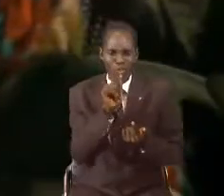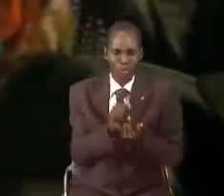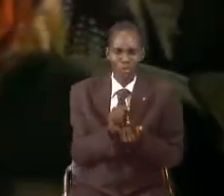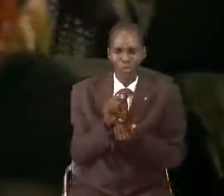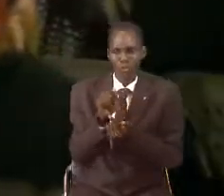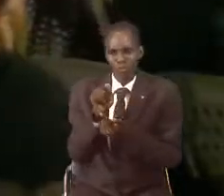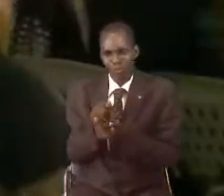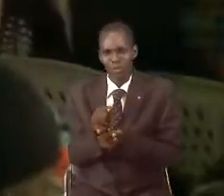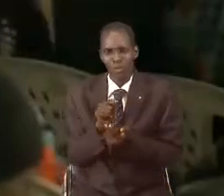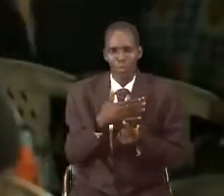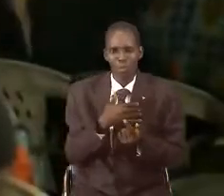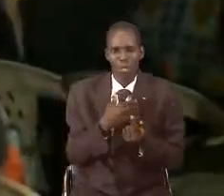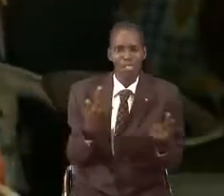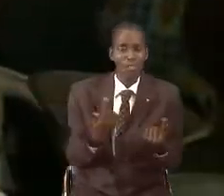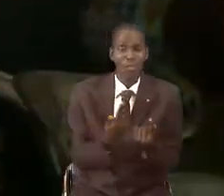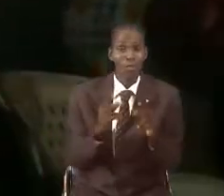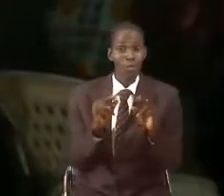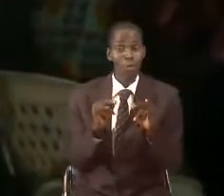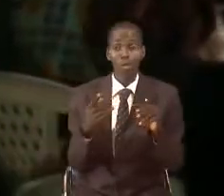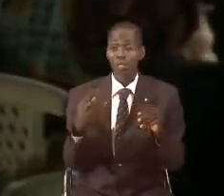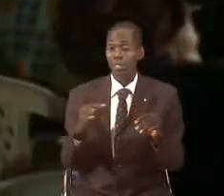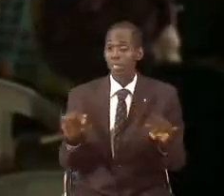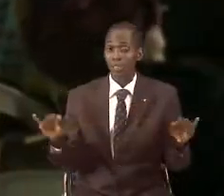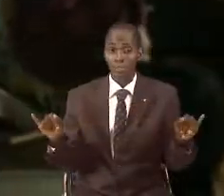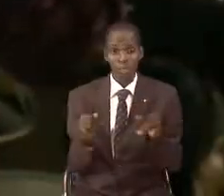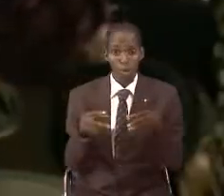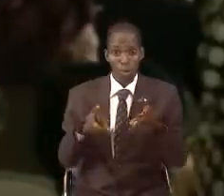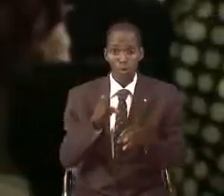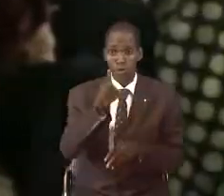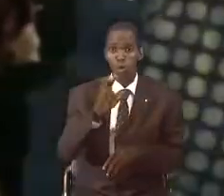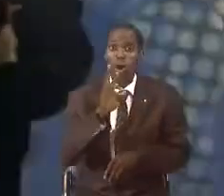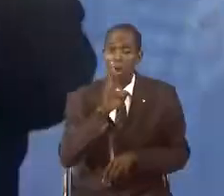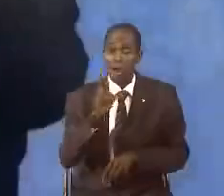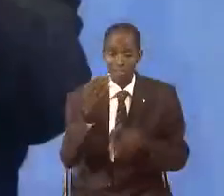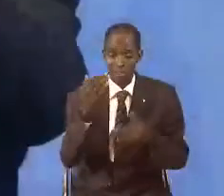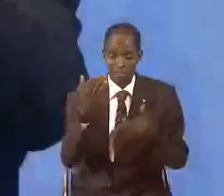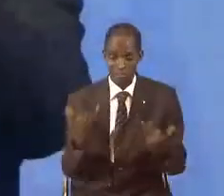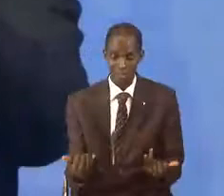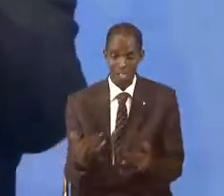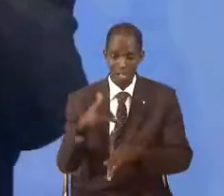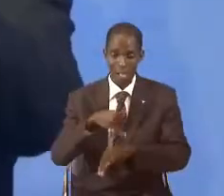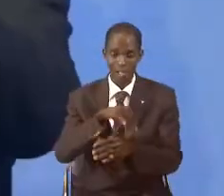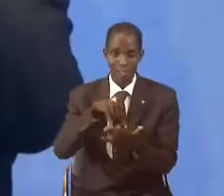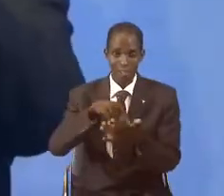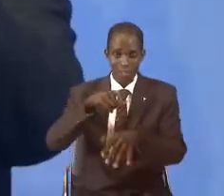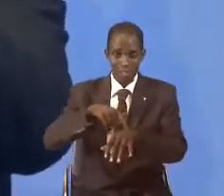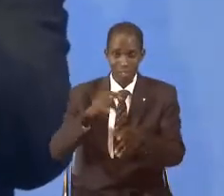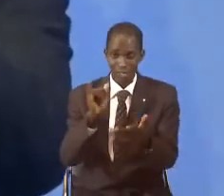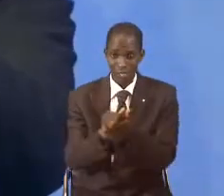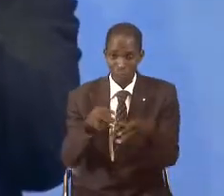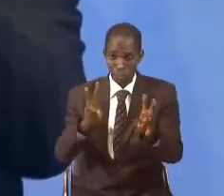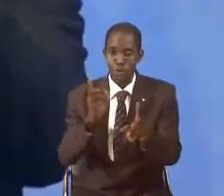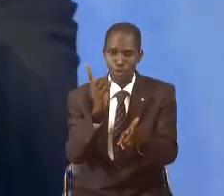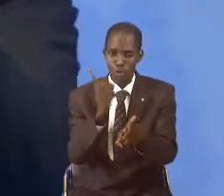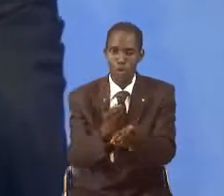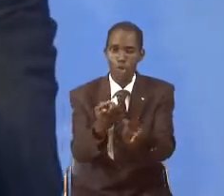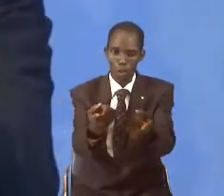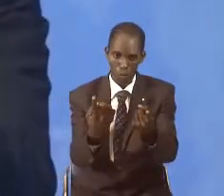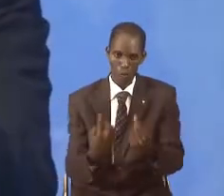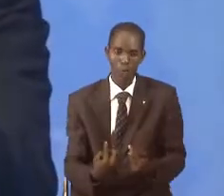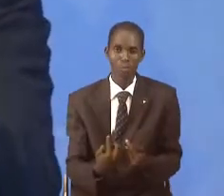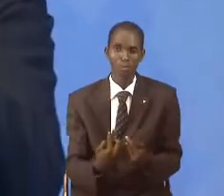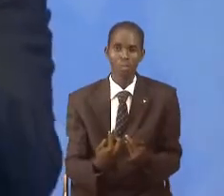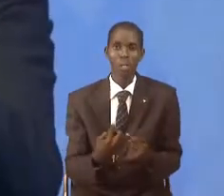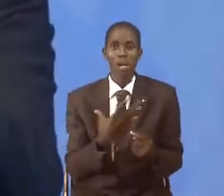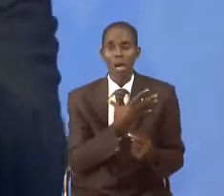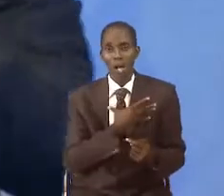know, I'm trying to reduce this, I'm trying to take away that. The way you are right there at this